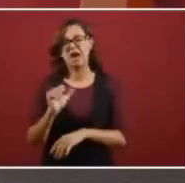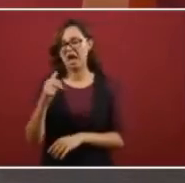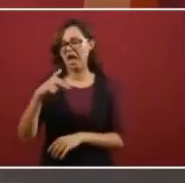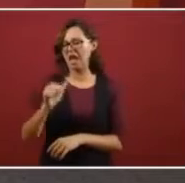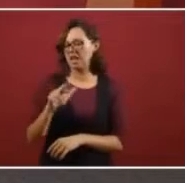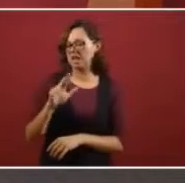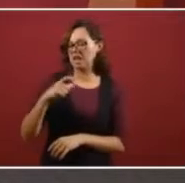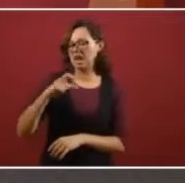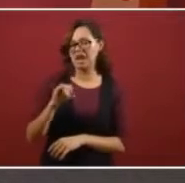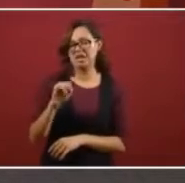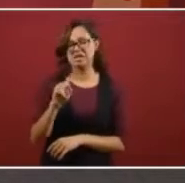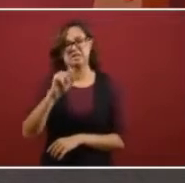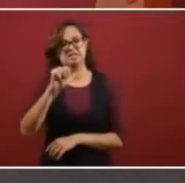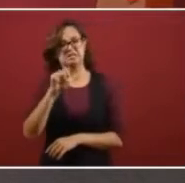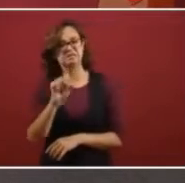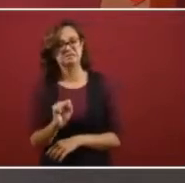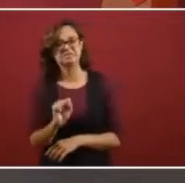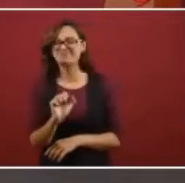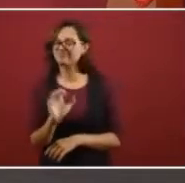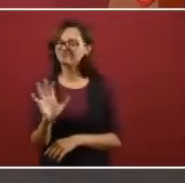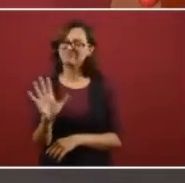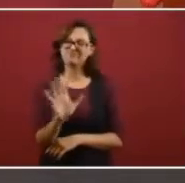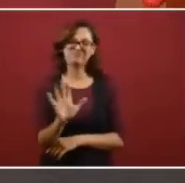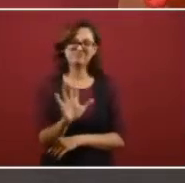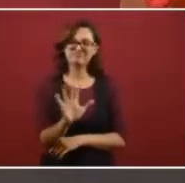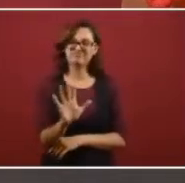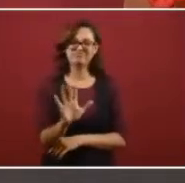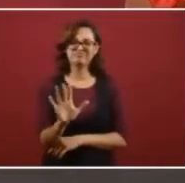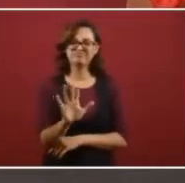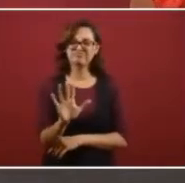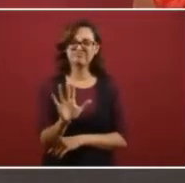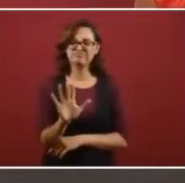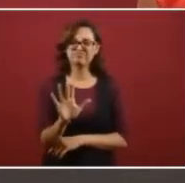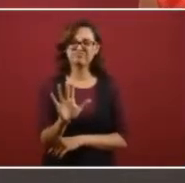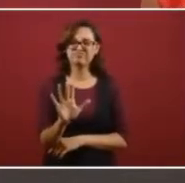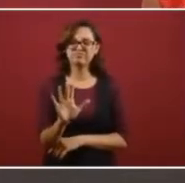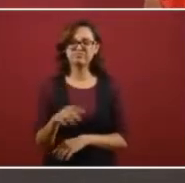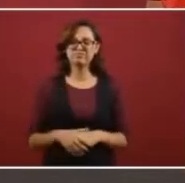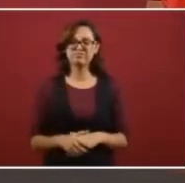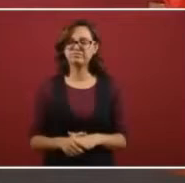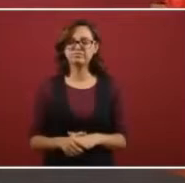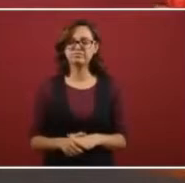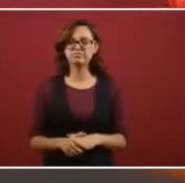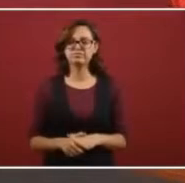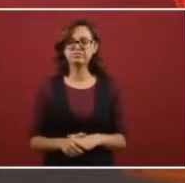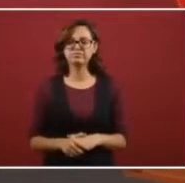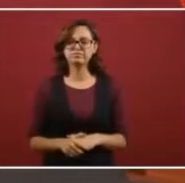Not anarchy. Is anarchism is a movement